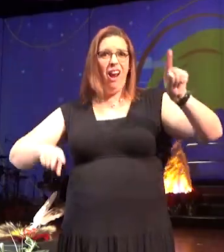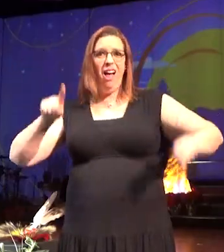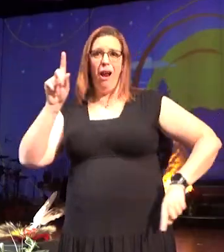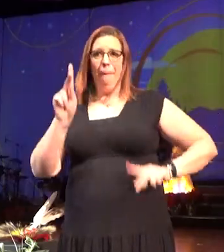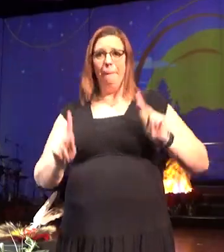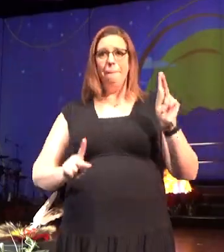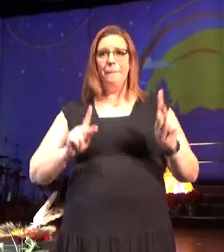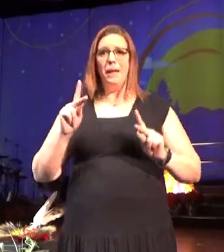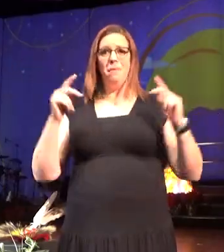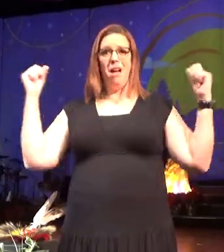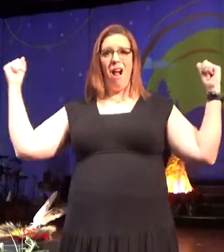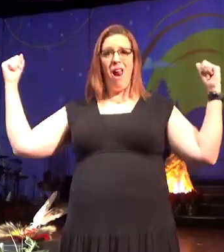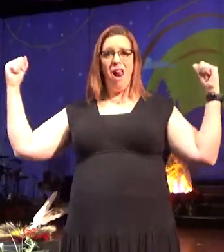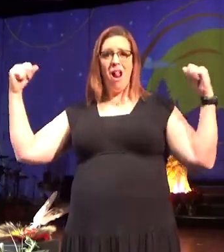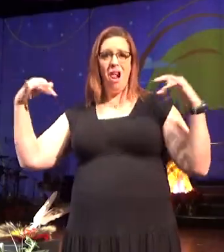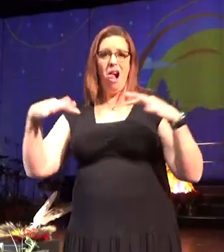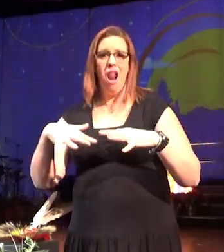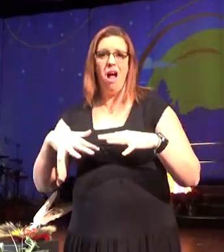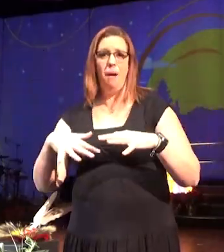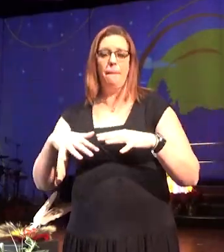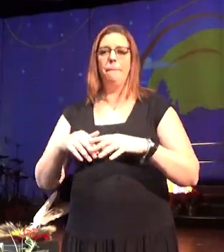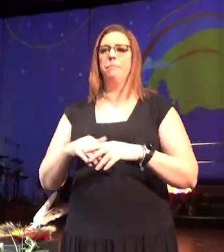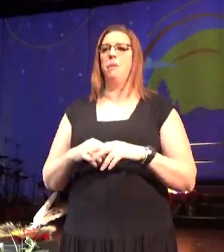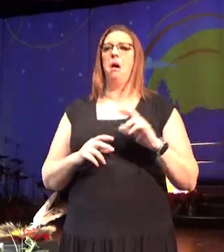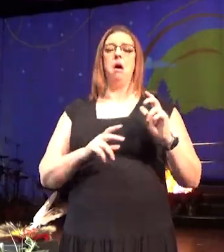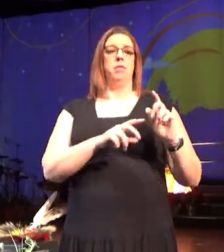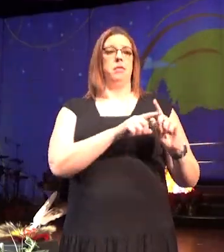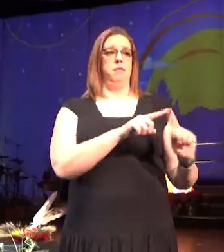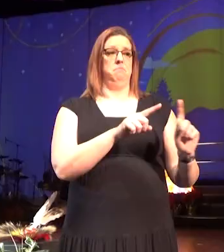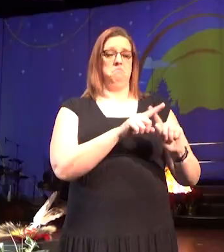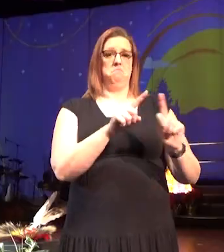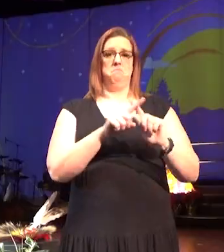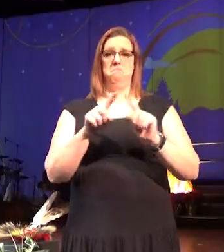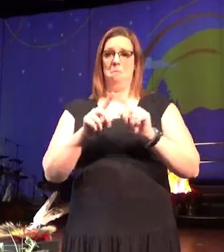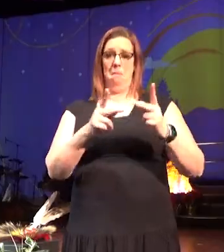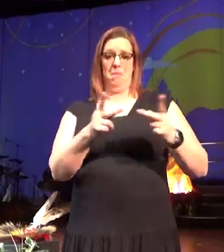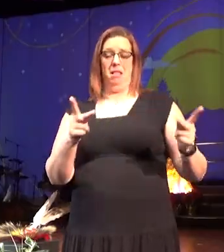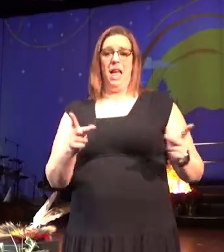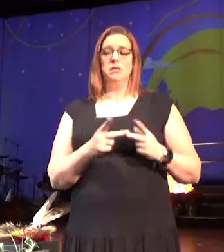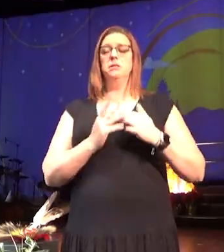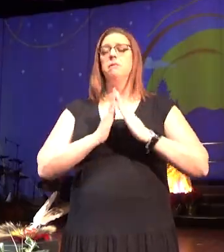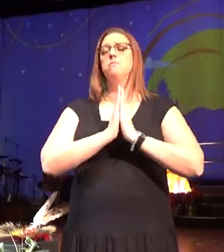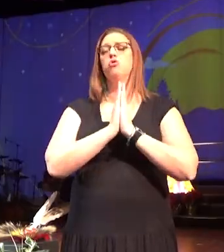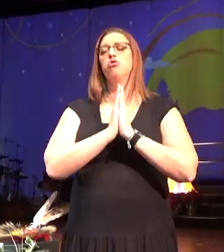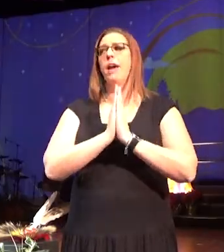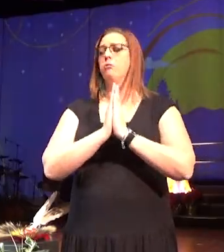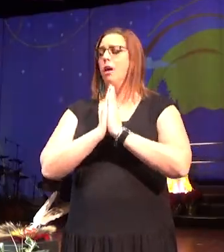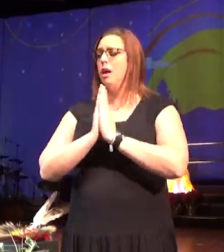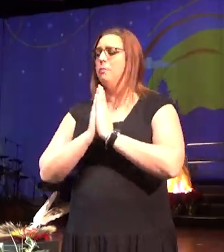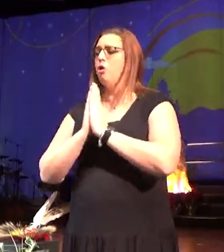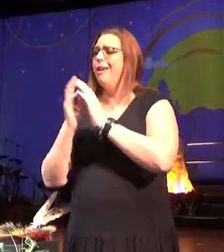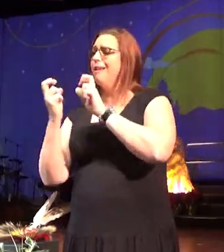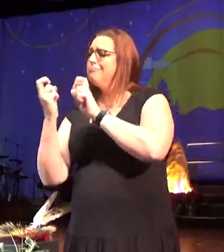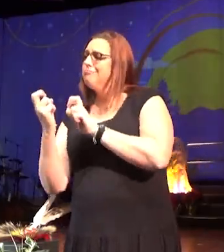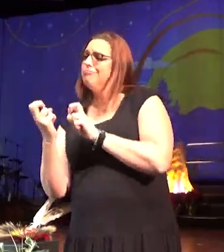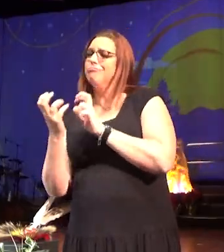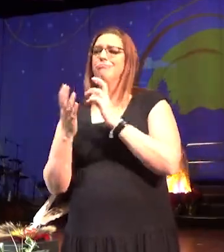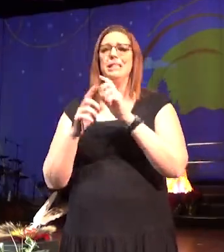their attire. In the places I've been throughout this world, I prayed with many people. I sat